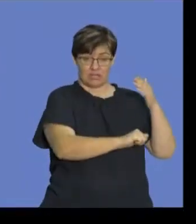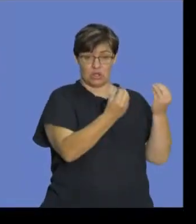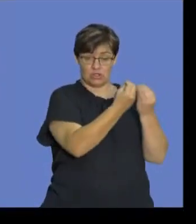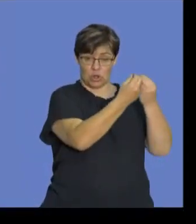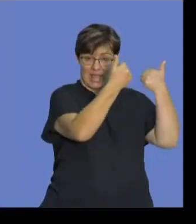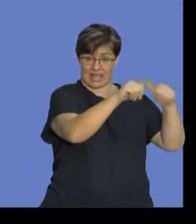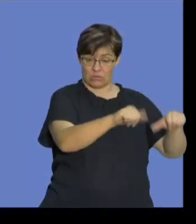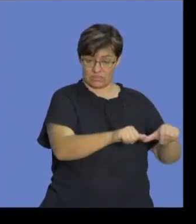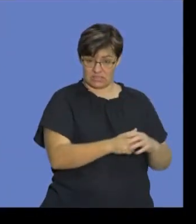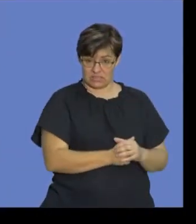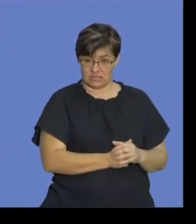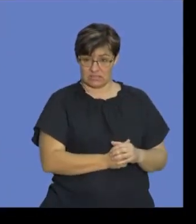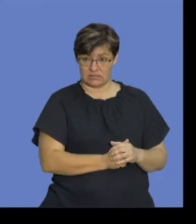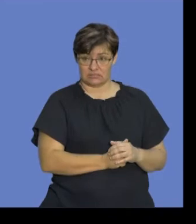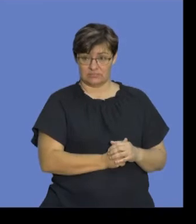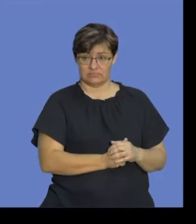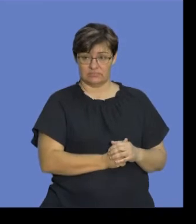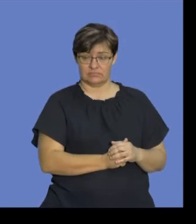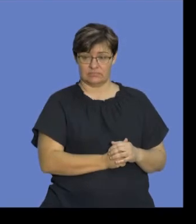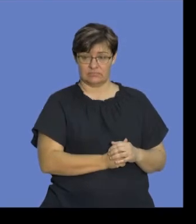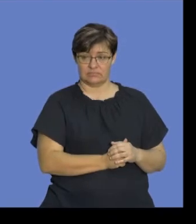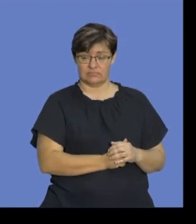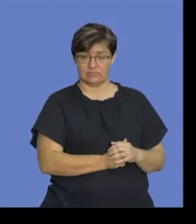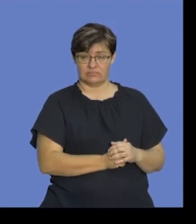going to debit your stock account,